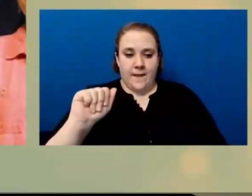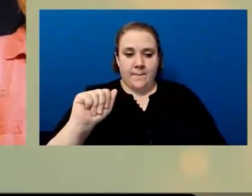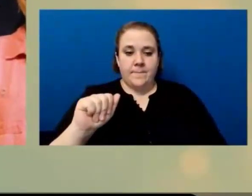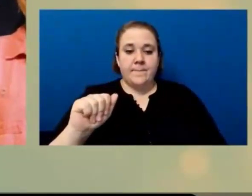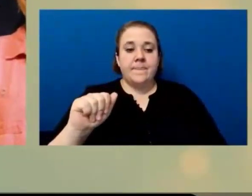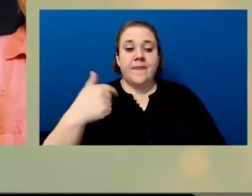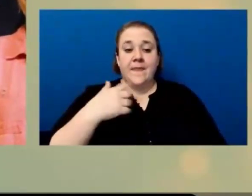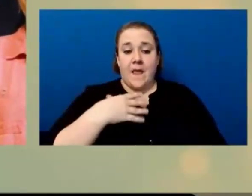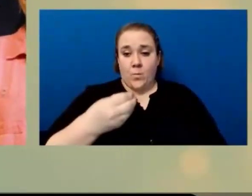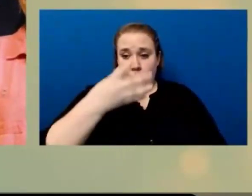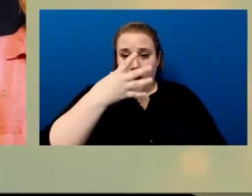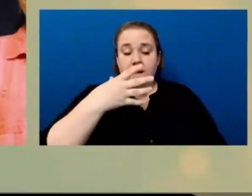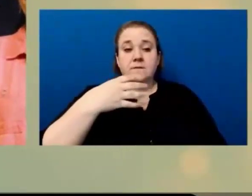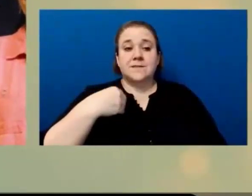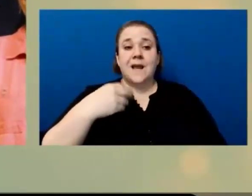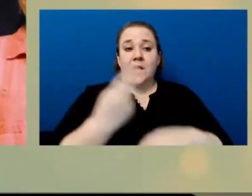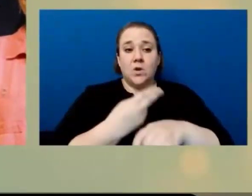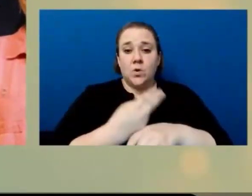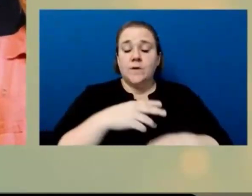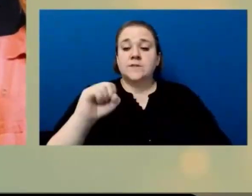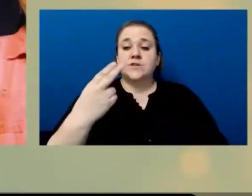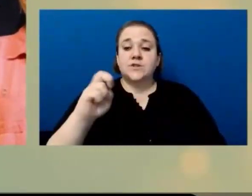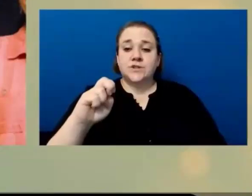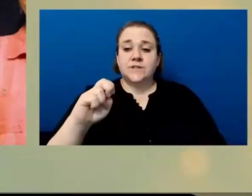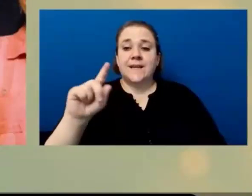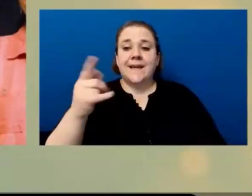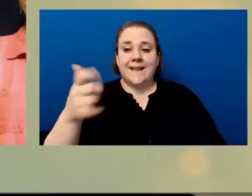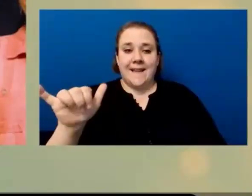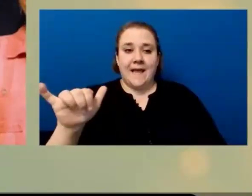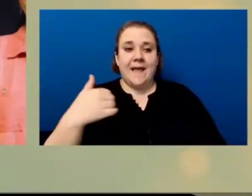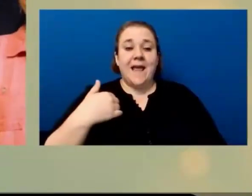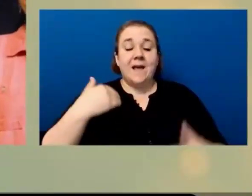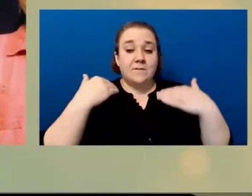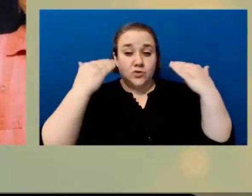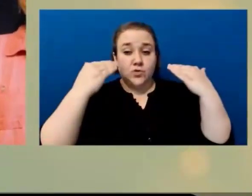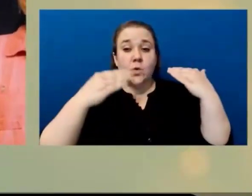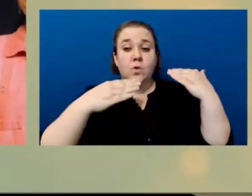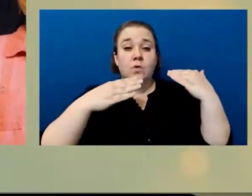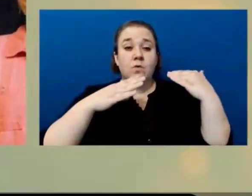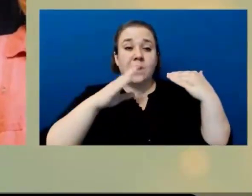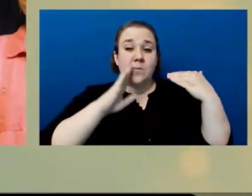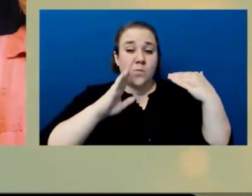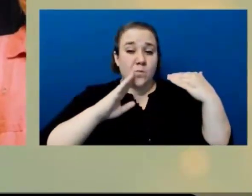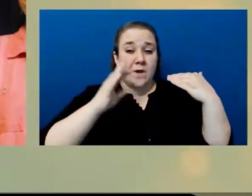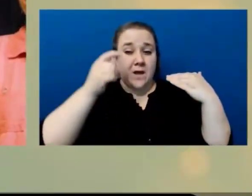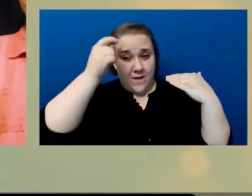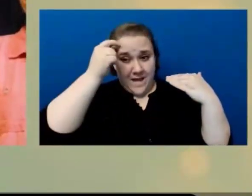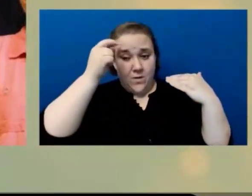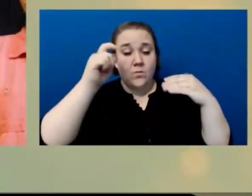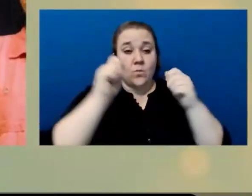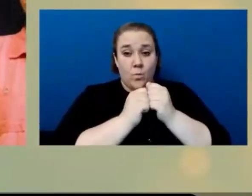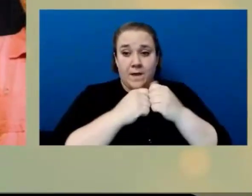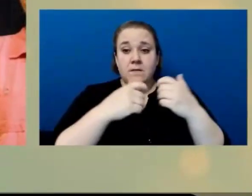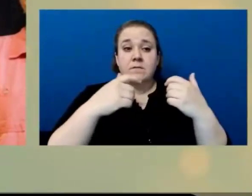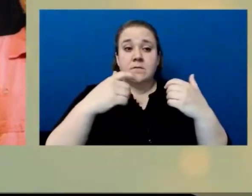pronouns. I have short, blue-streaked brown hair and wearing a black blazer over a blue and black